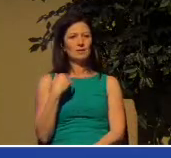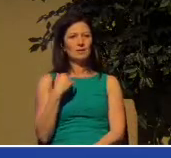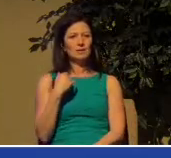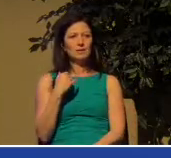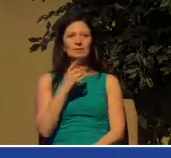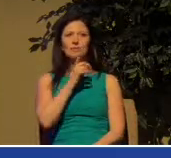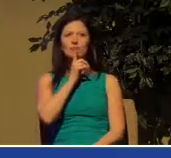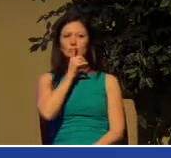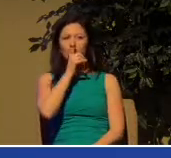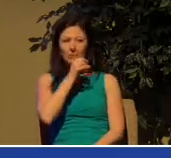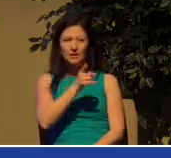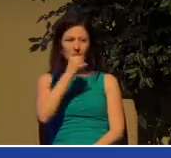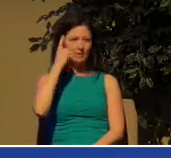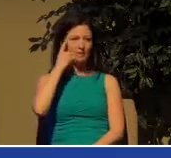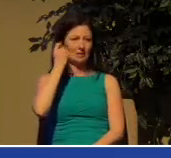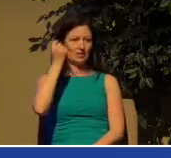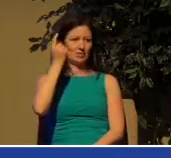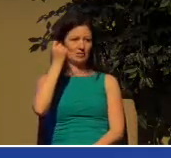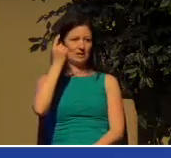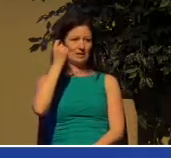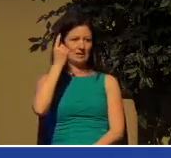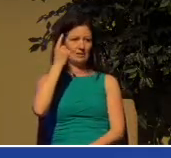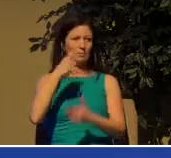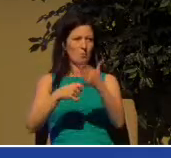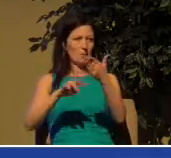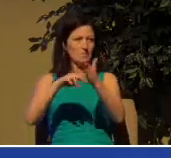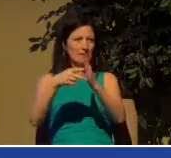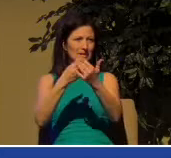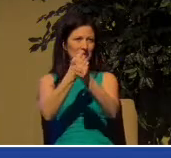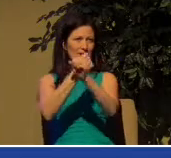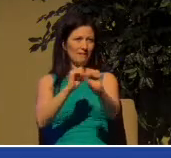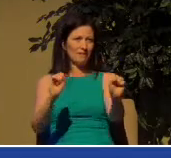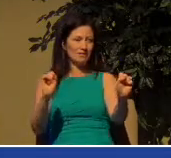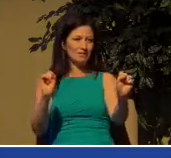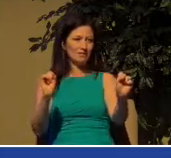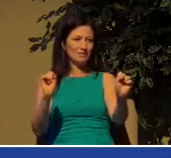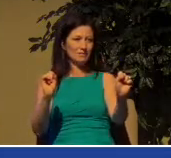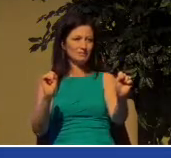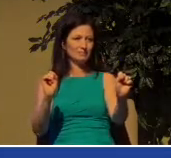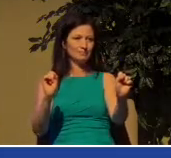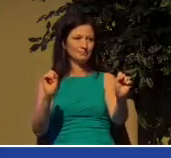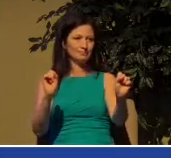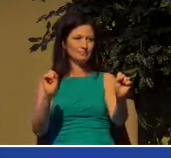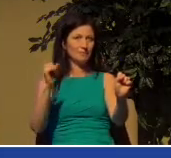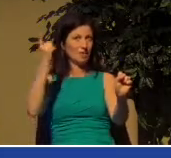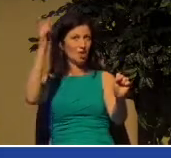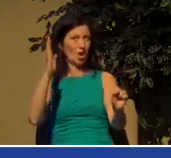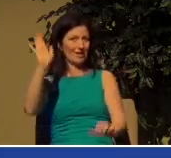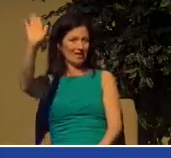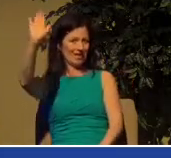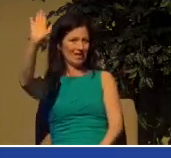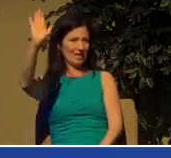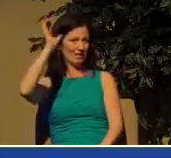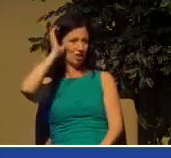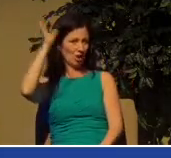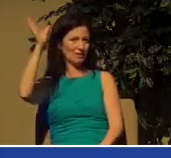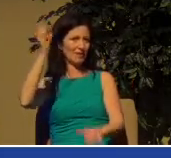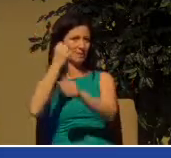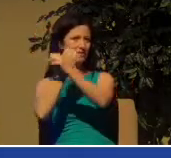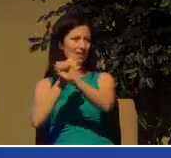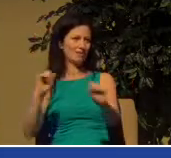understanding of salvation as God ordained it. We need a